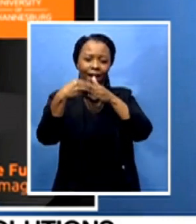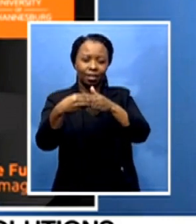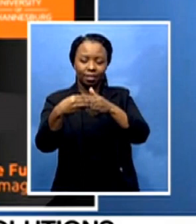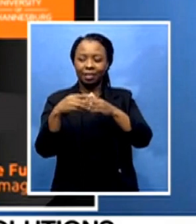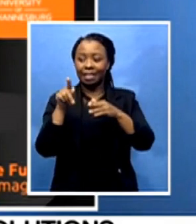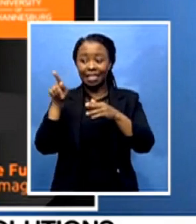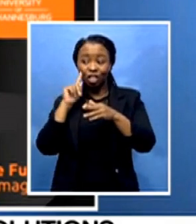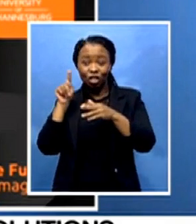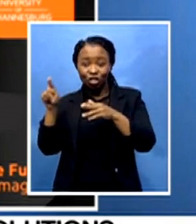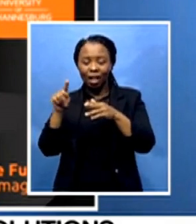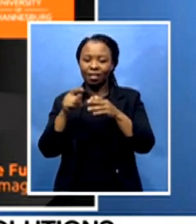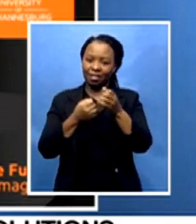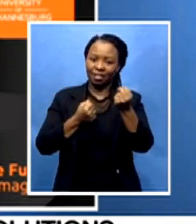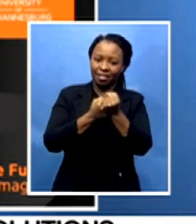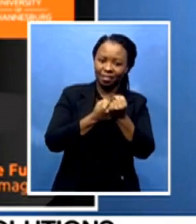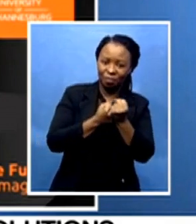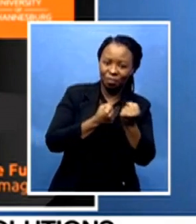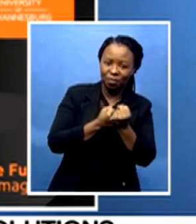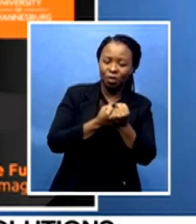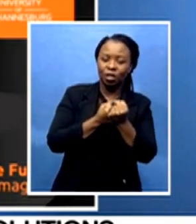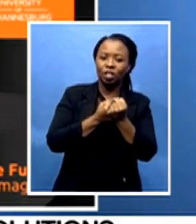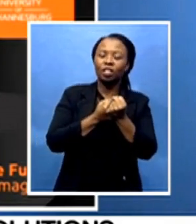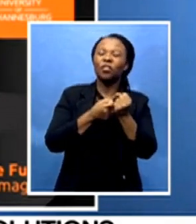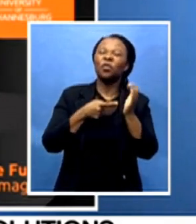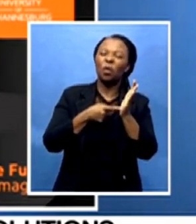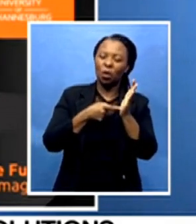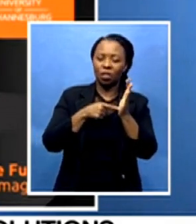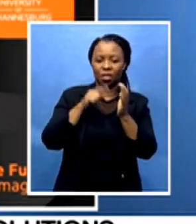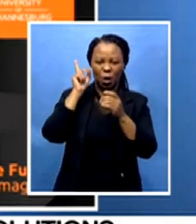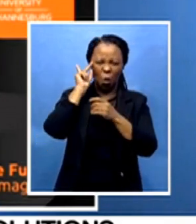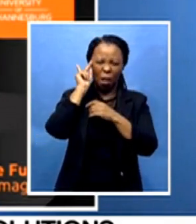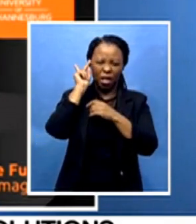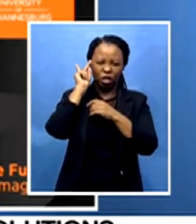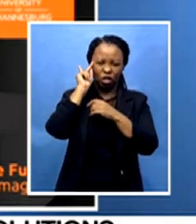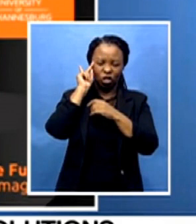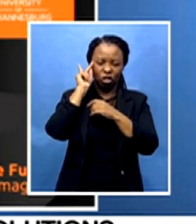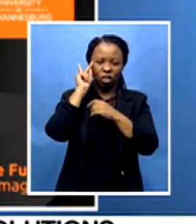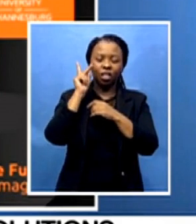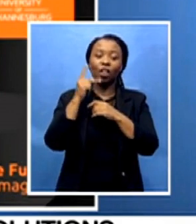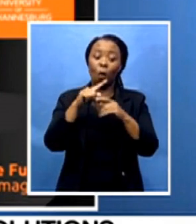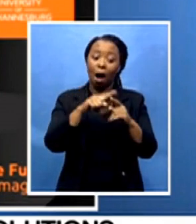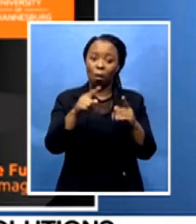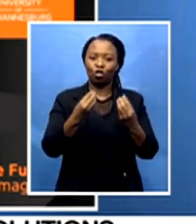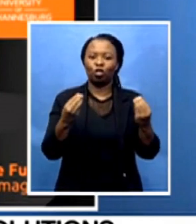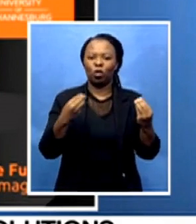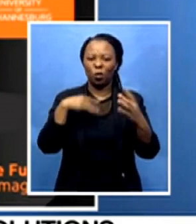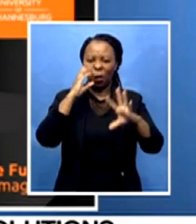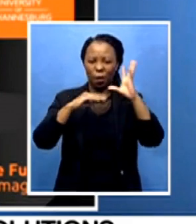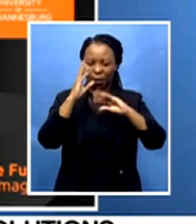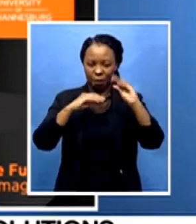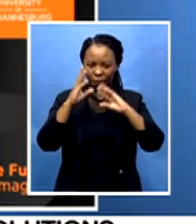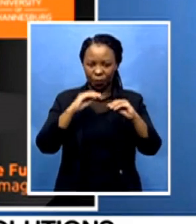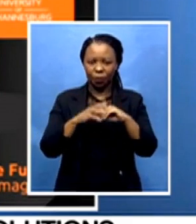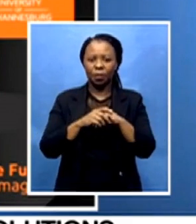in the knowledge that we want our children to learn. Right. So it is capitalizing on the strength of